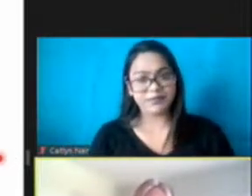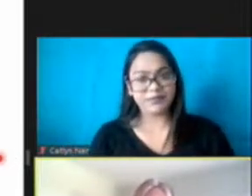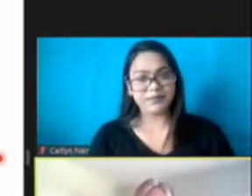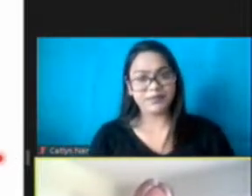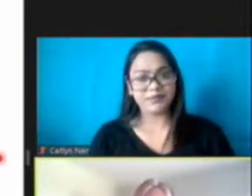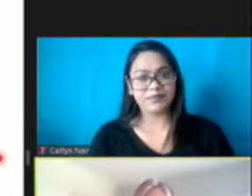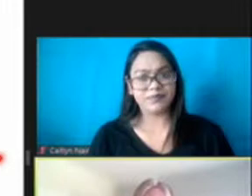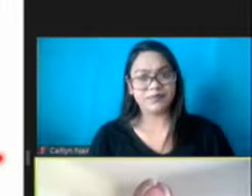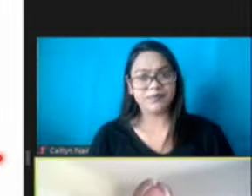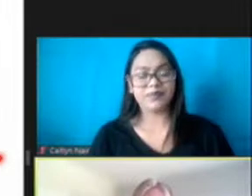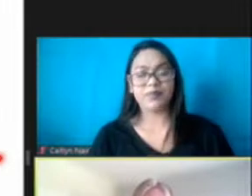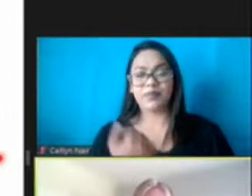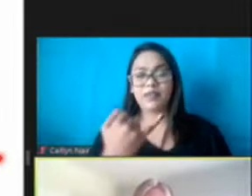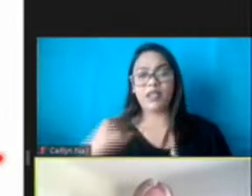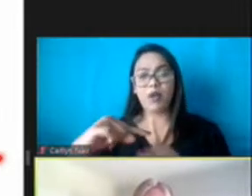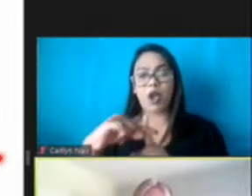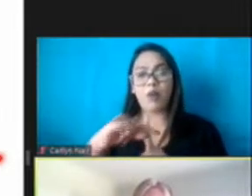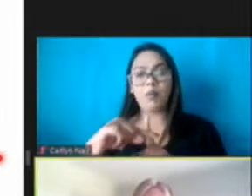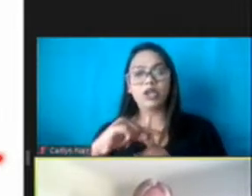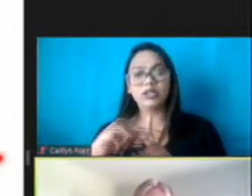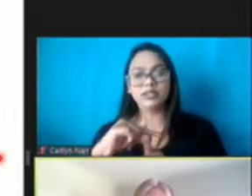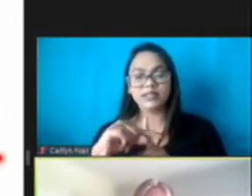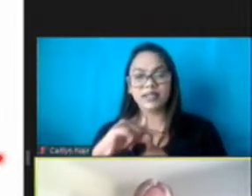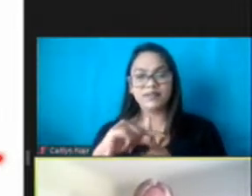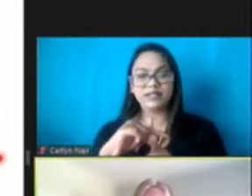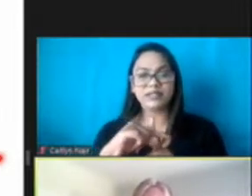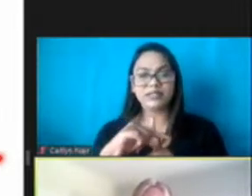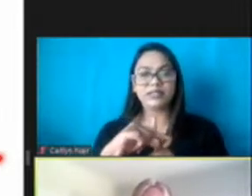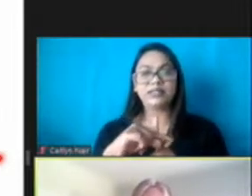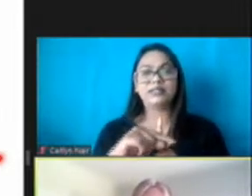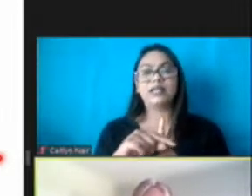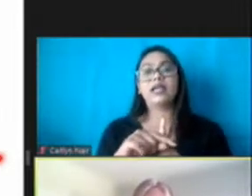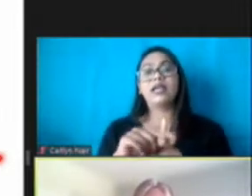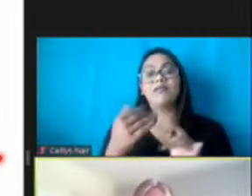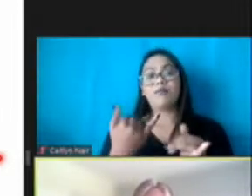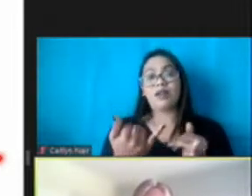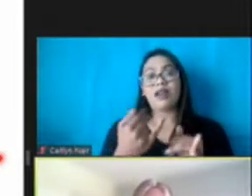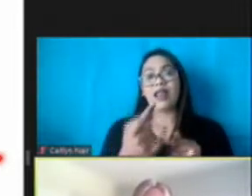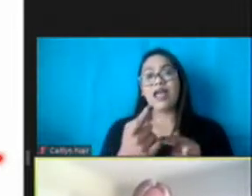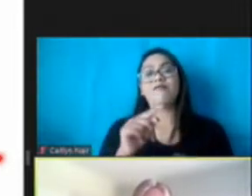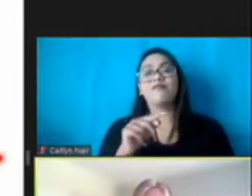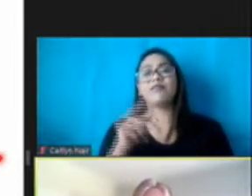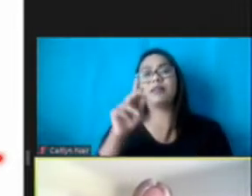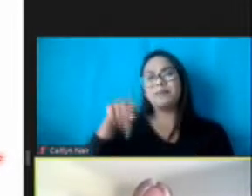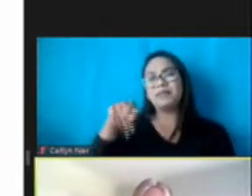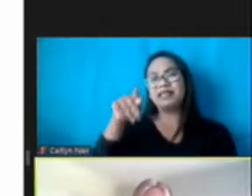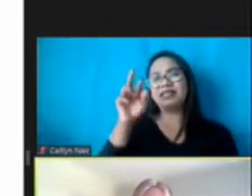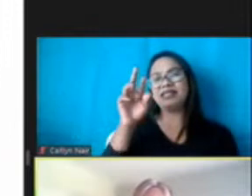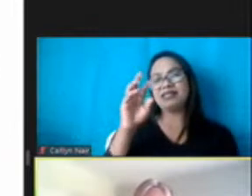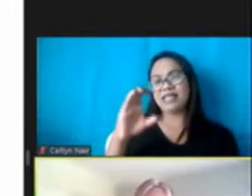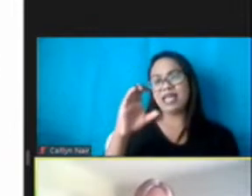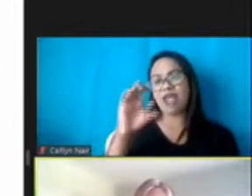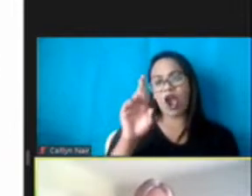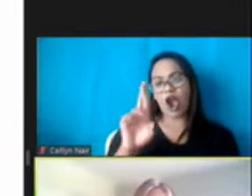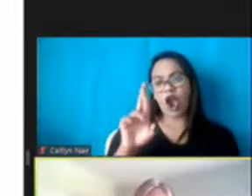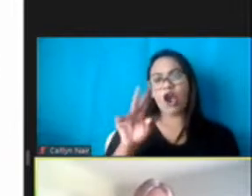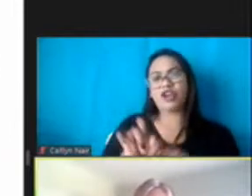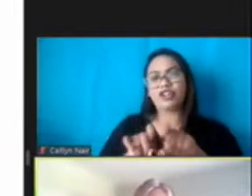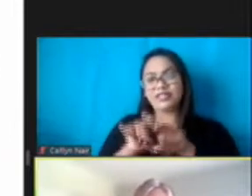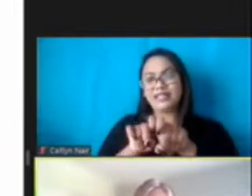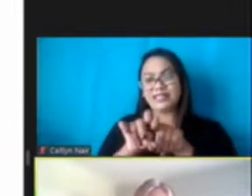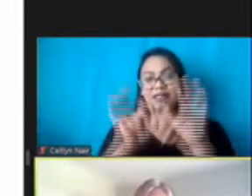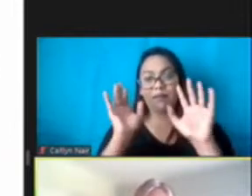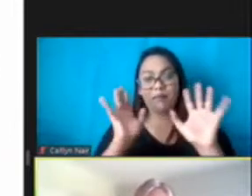the positivity rates per province, just plotting by time, and this is for the PCR tests only. And so really just